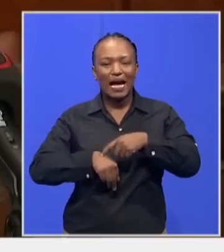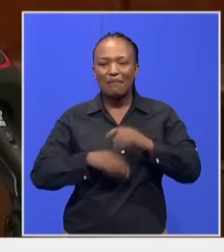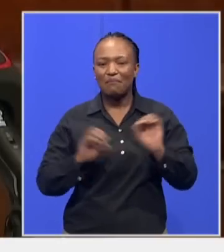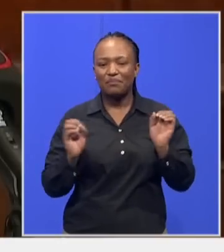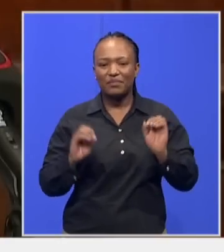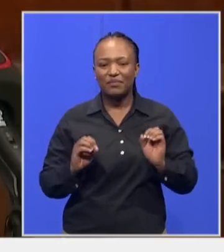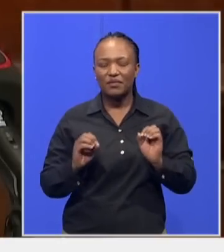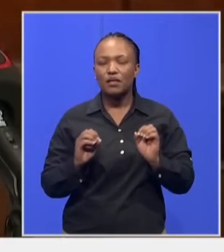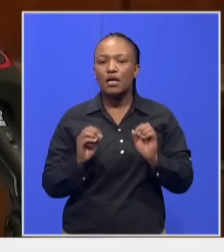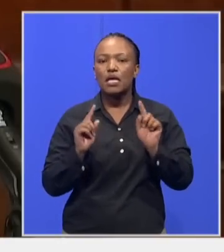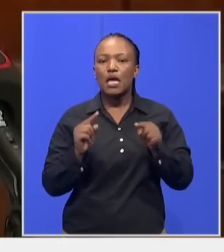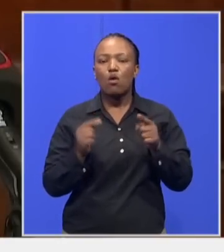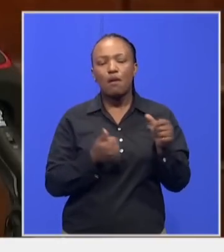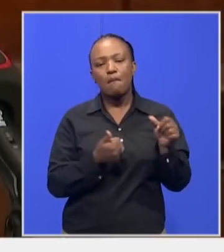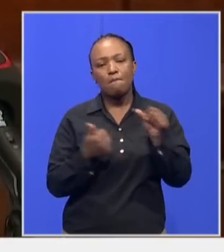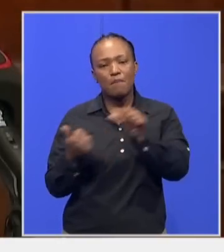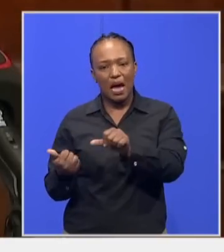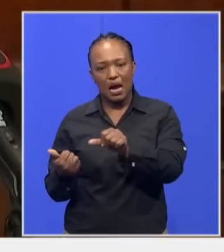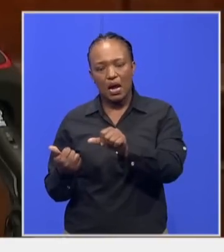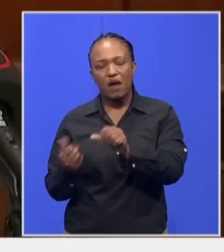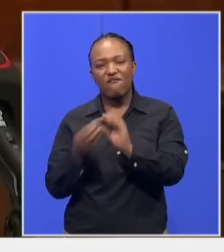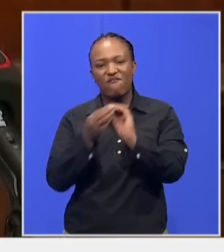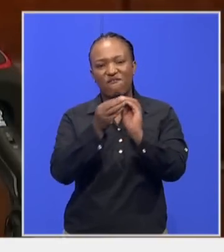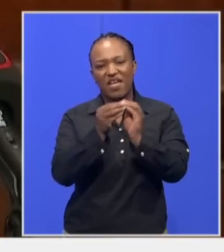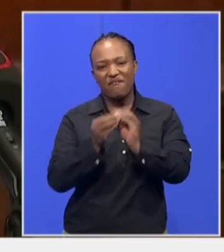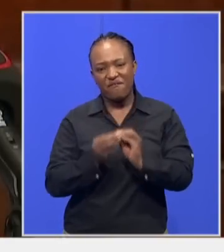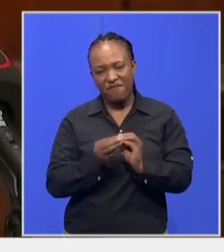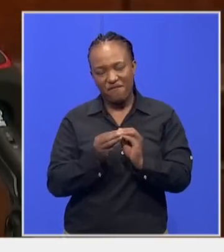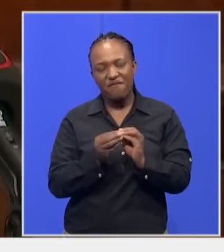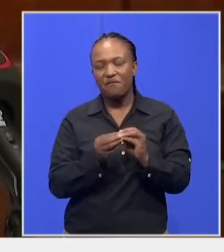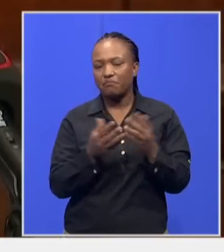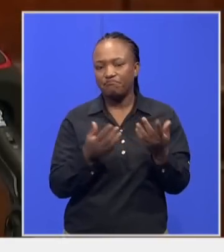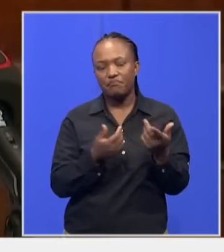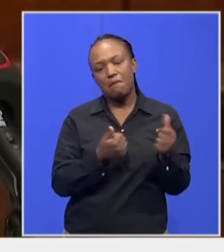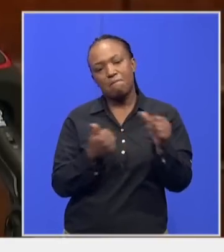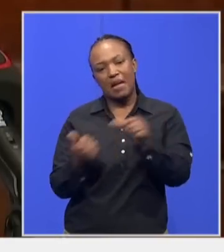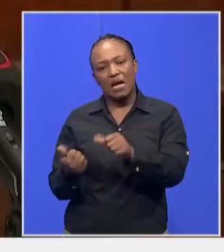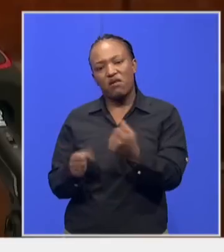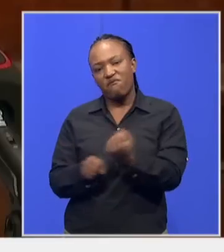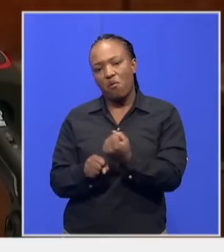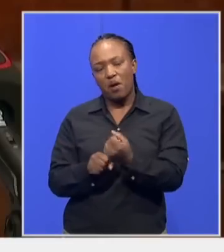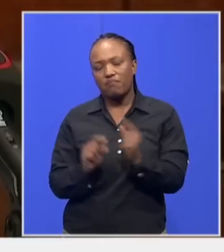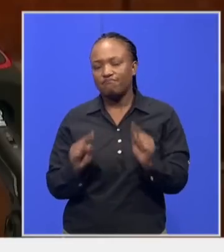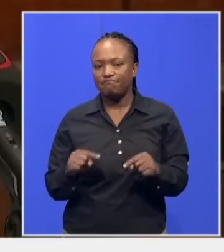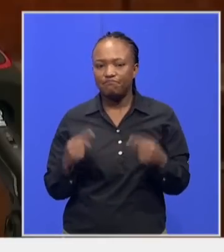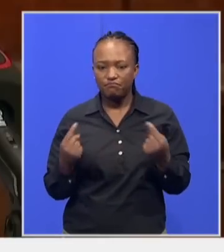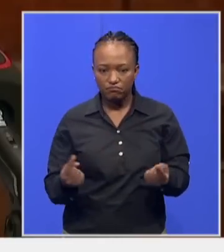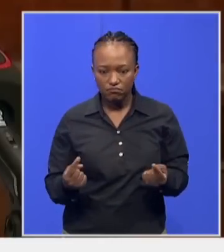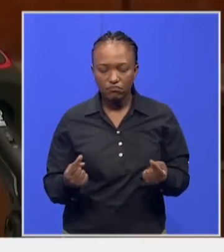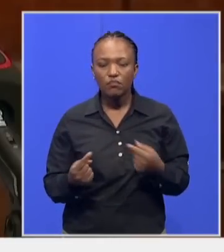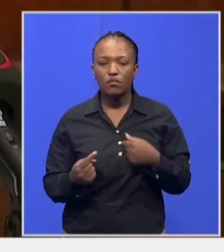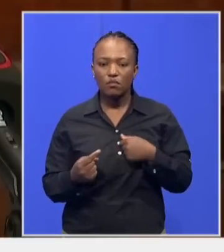to return these parts back, the components back into operation. And we are making that determination. There are transversal